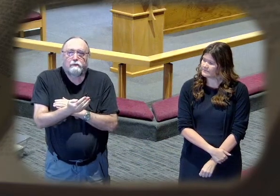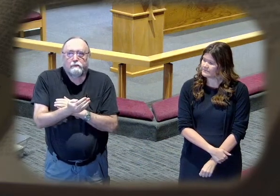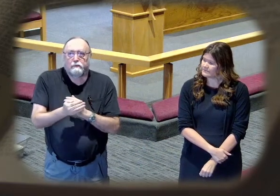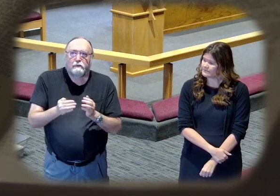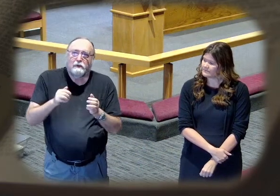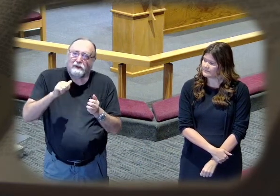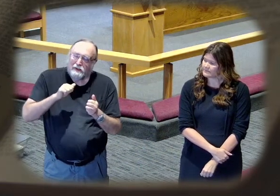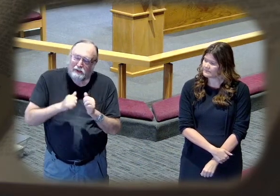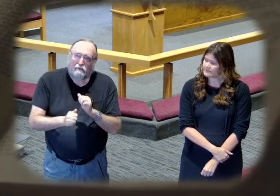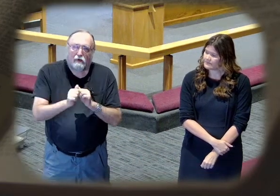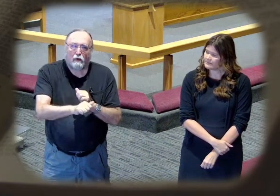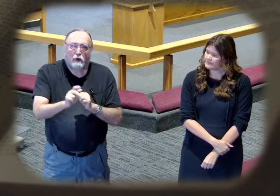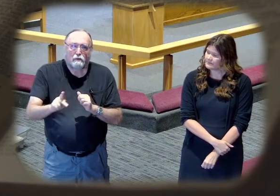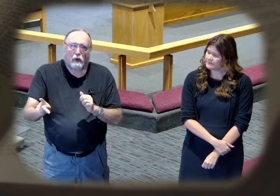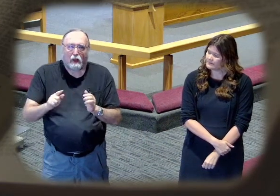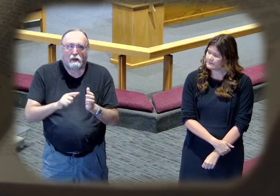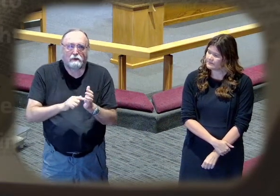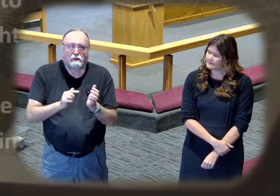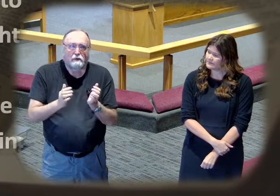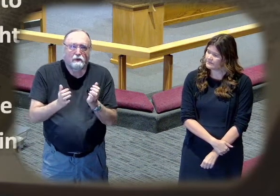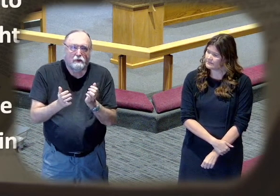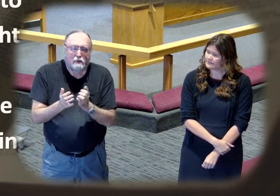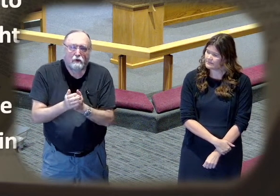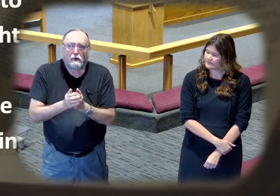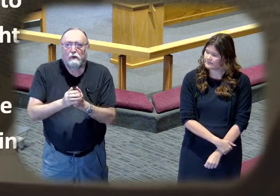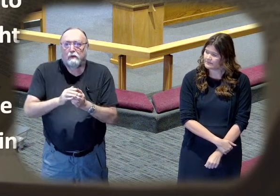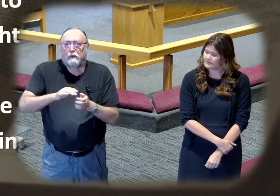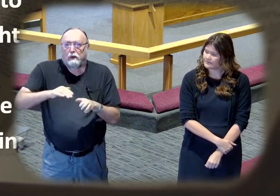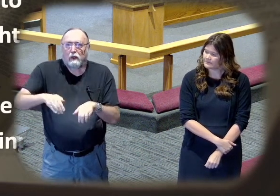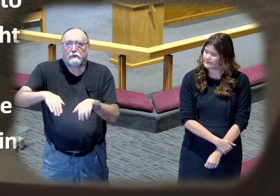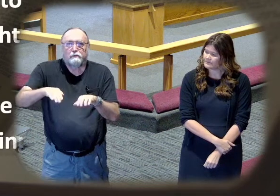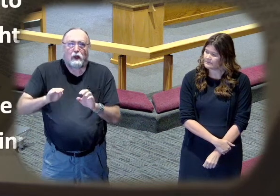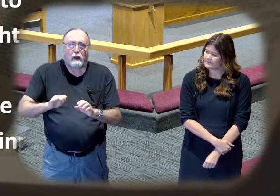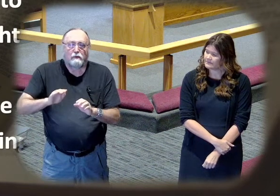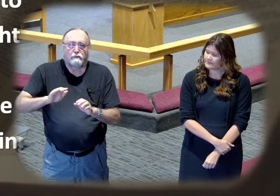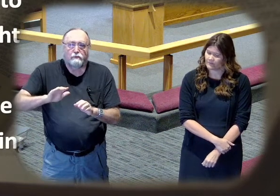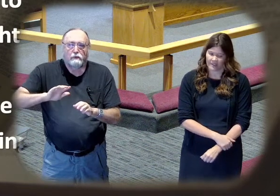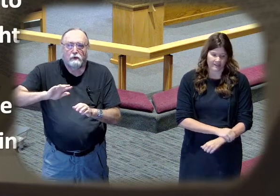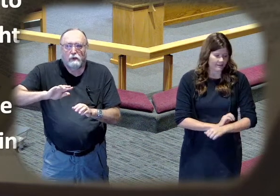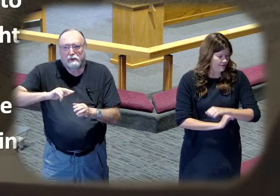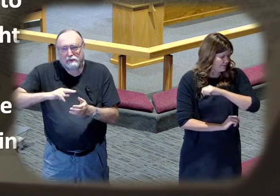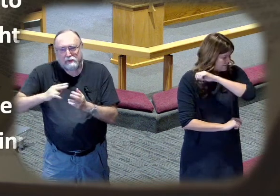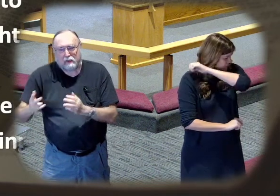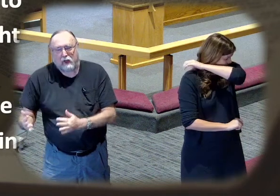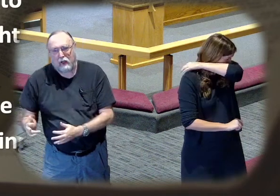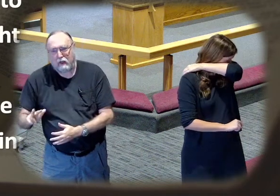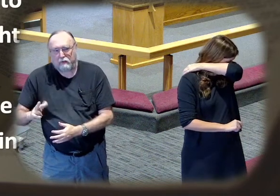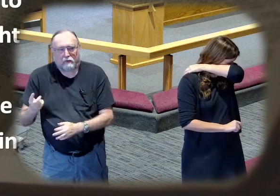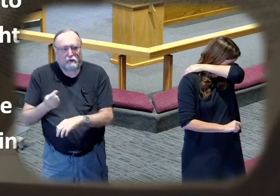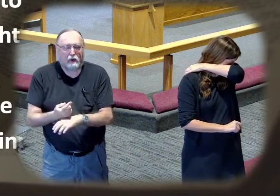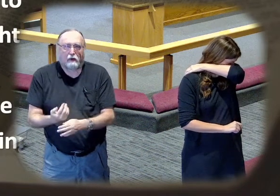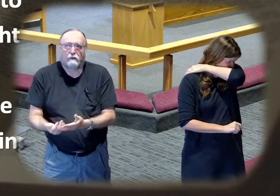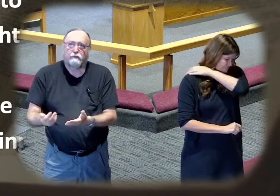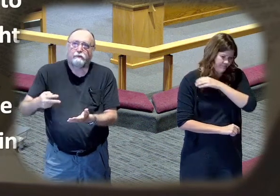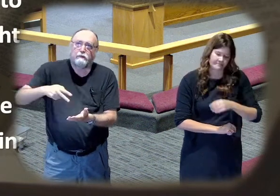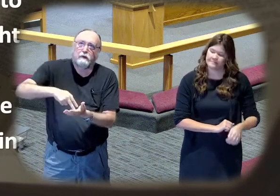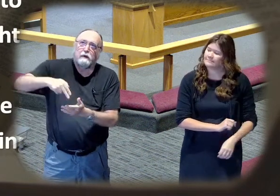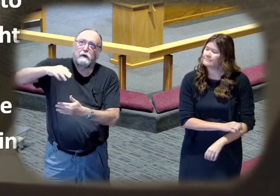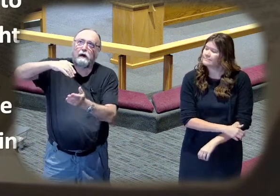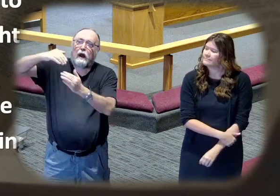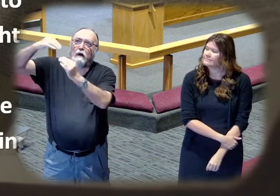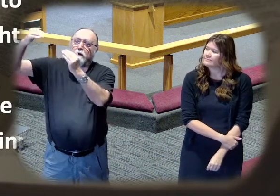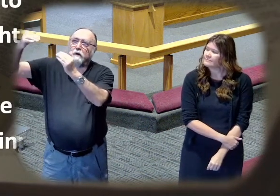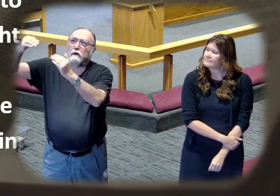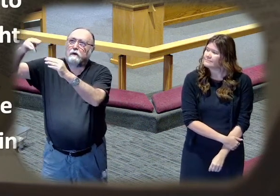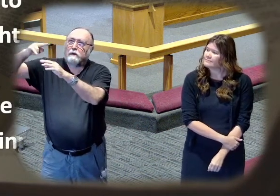crucified, died, and was buried. He descended into hell. The third day he rose again from the dead. He ascended